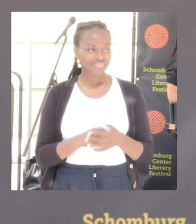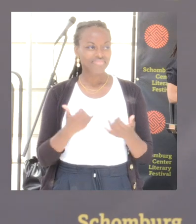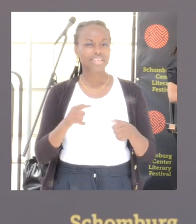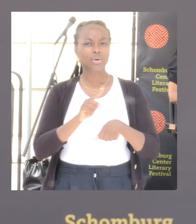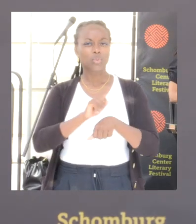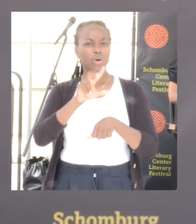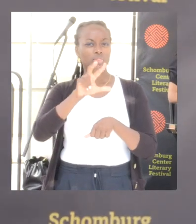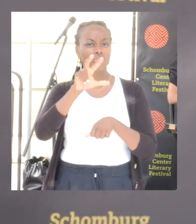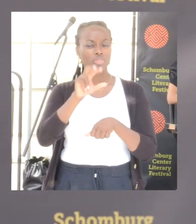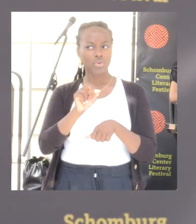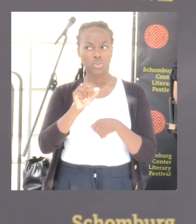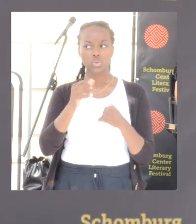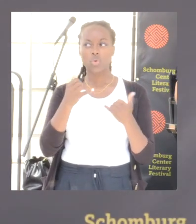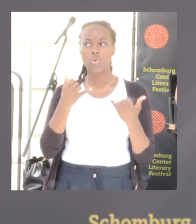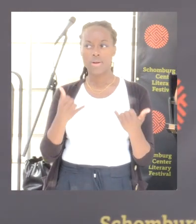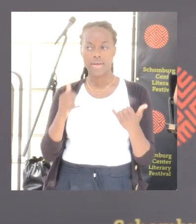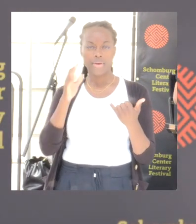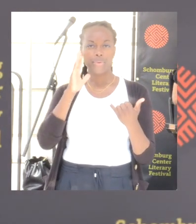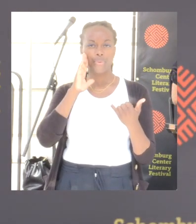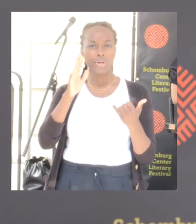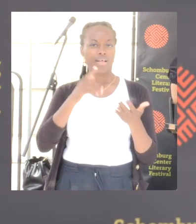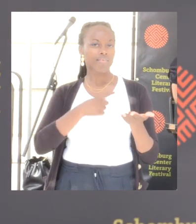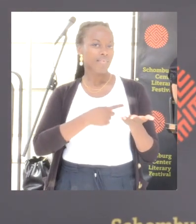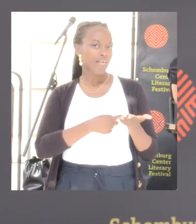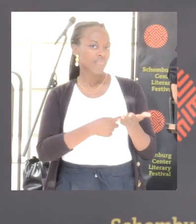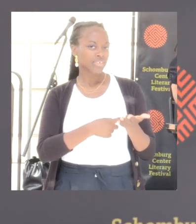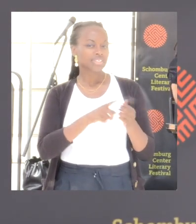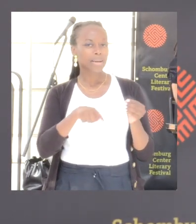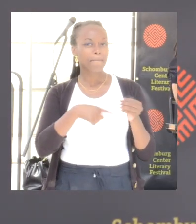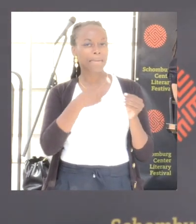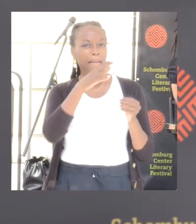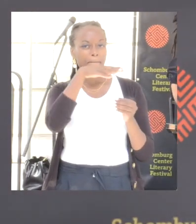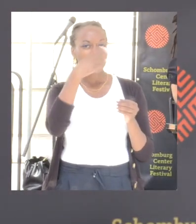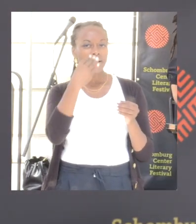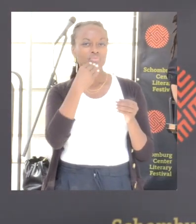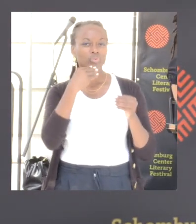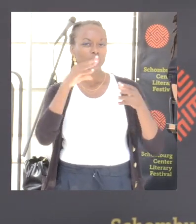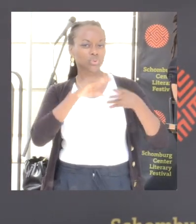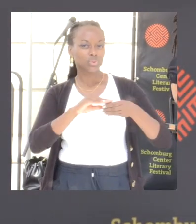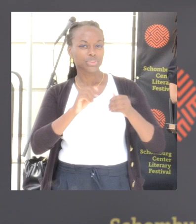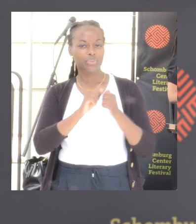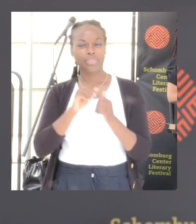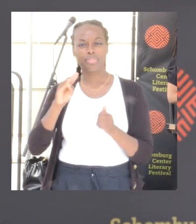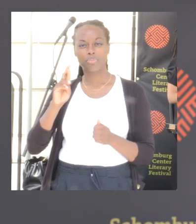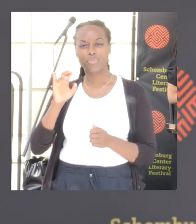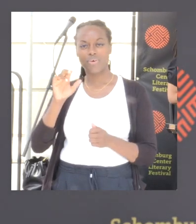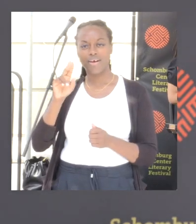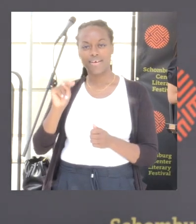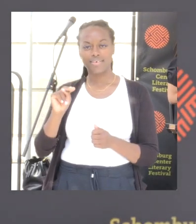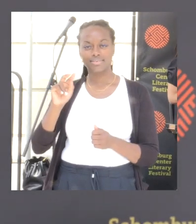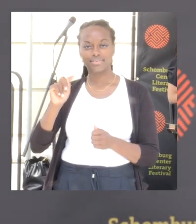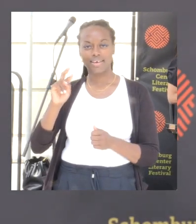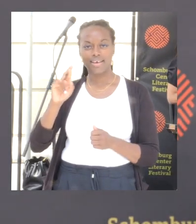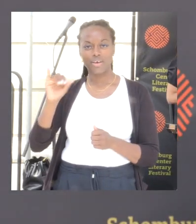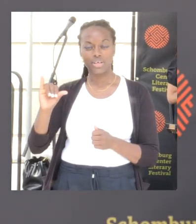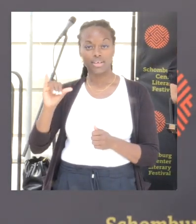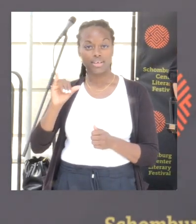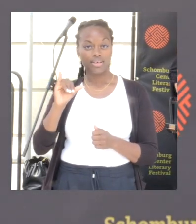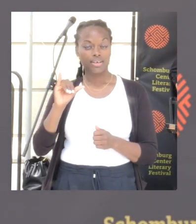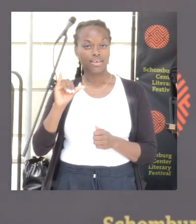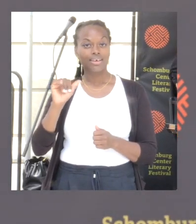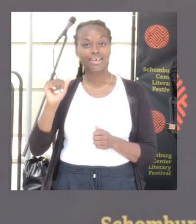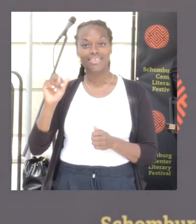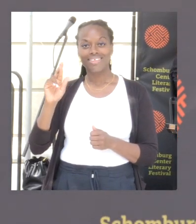Black food stories with Bryant Terry downstairs in the Aaron Douglas Reading Room inside the Schomburg Center. Is